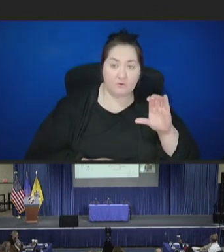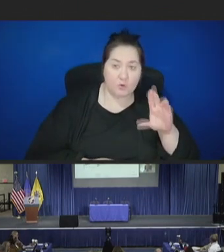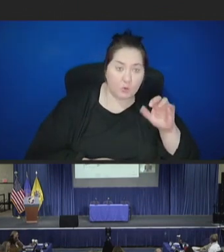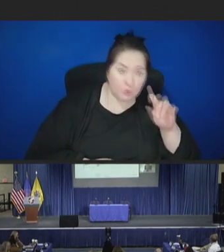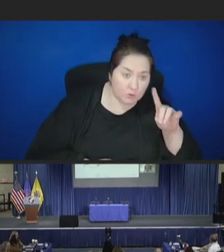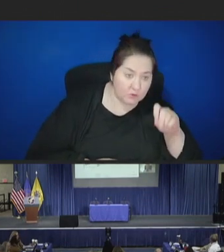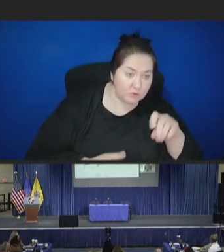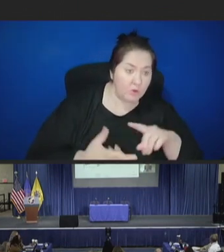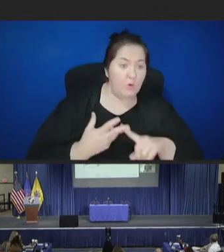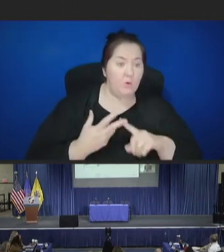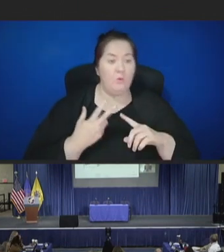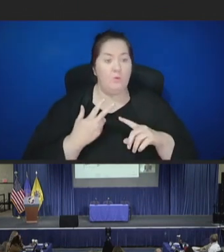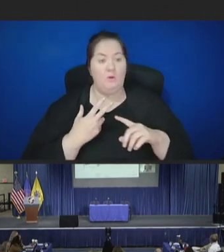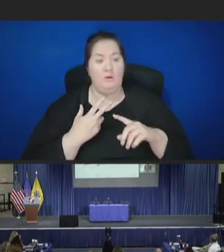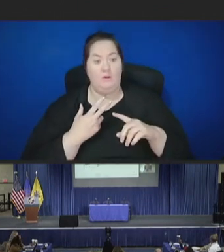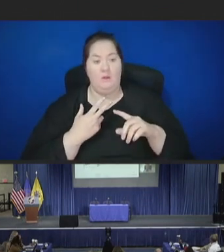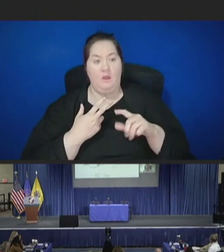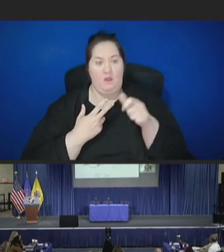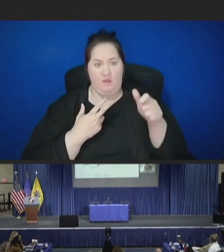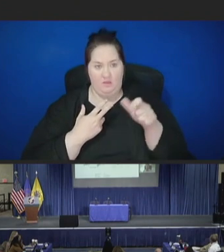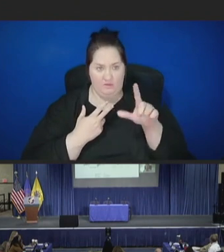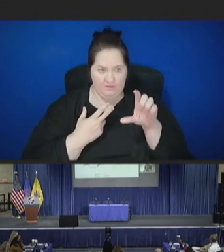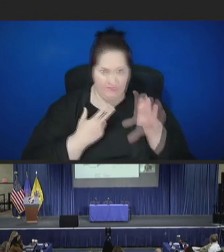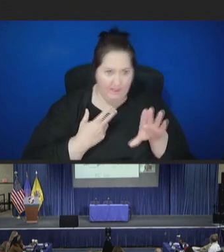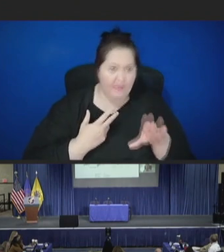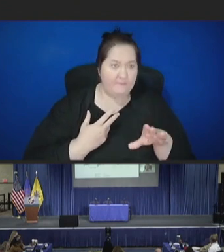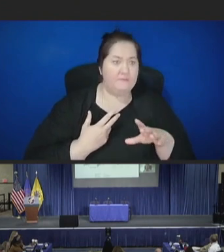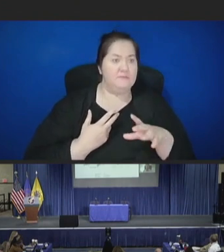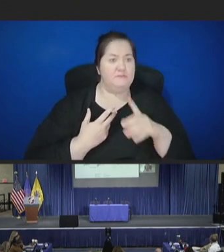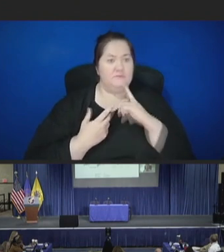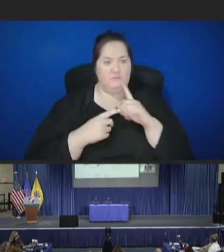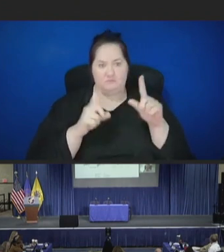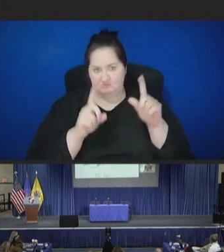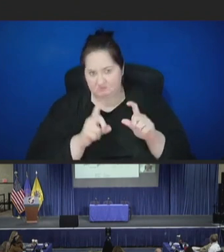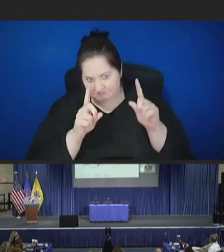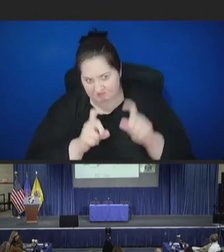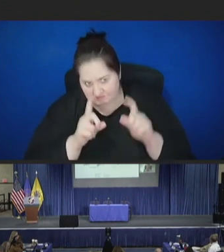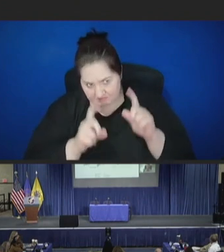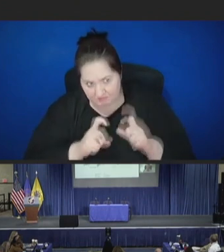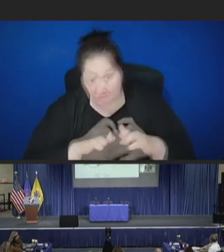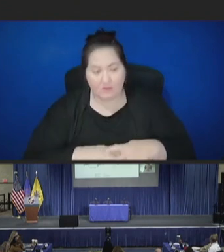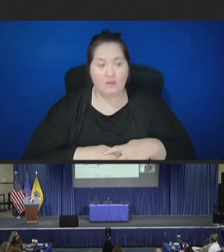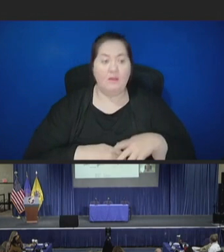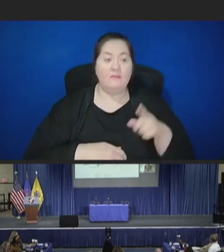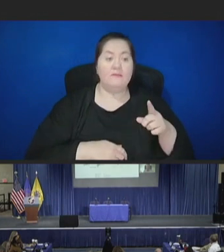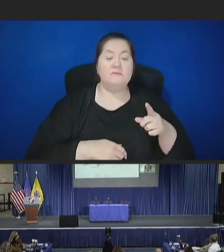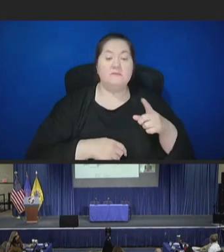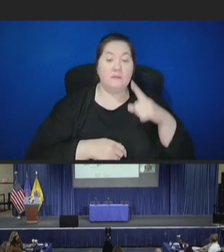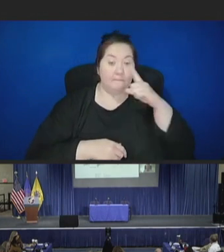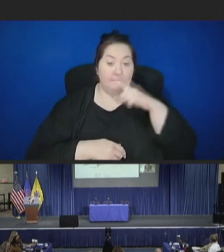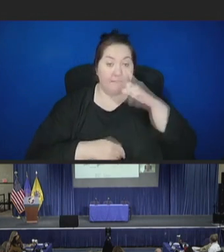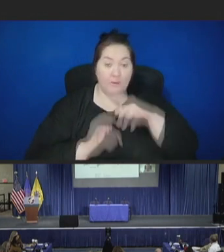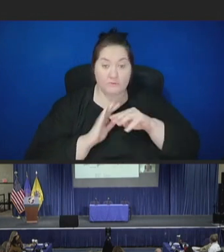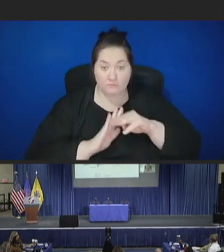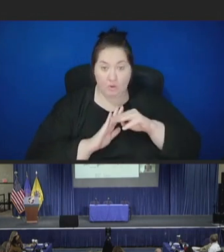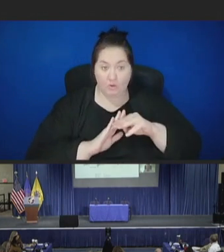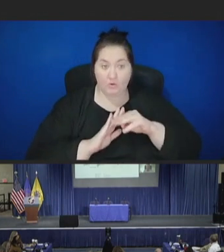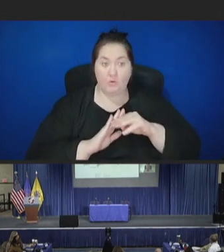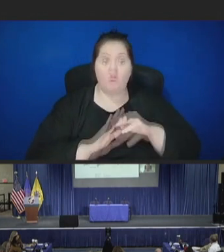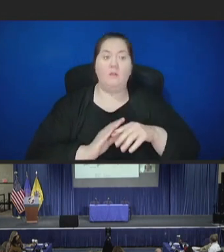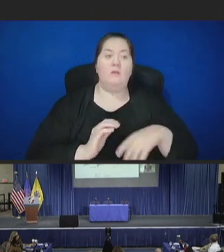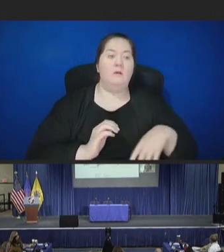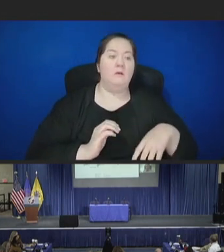Qian's lab, and we did mouse immunizations with our immunogen. And this was another humanized mouse model that can make